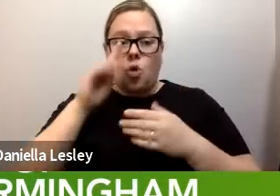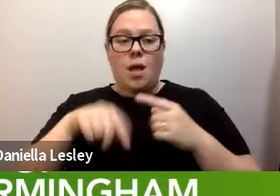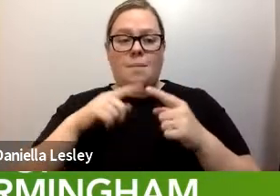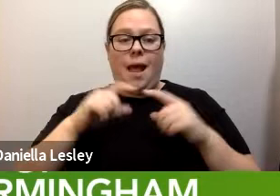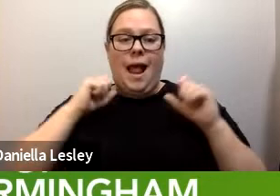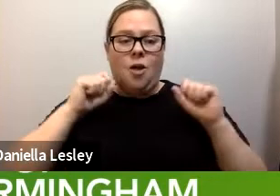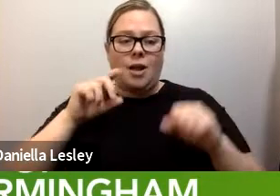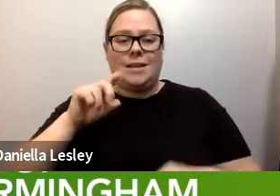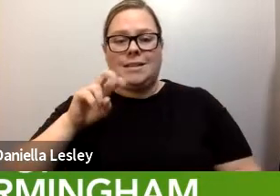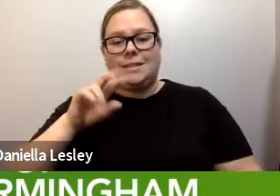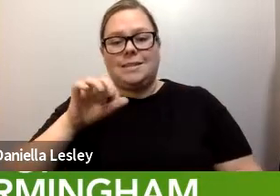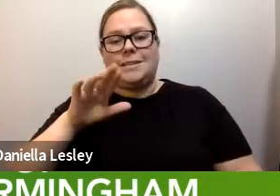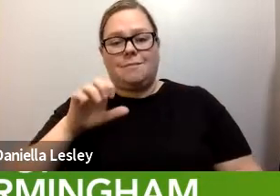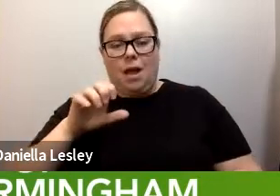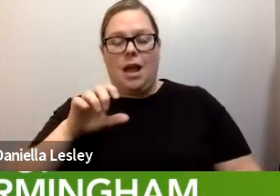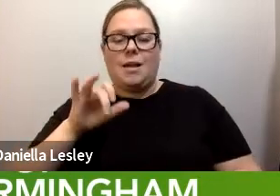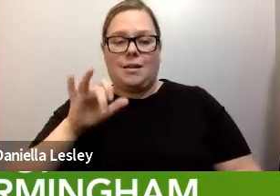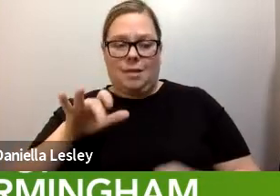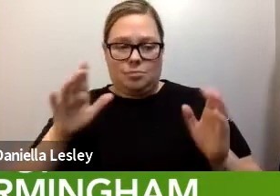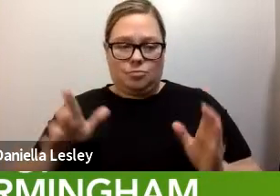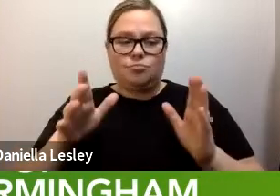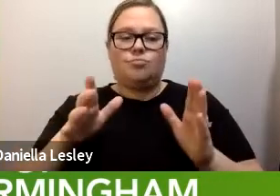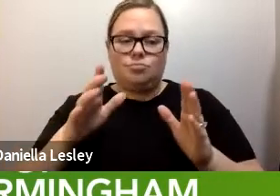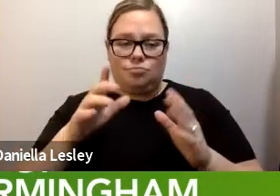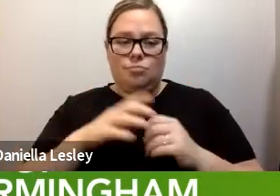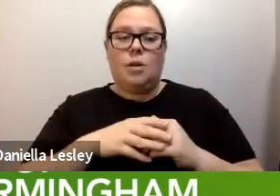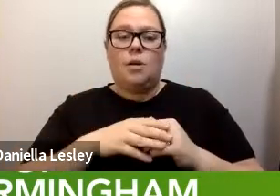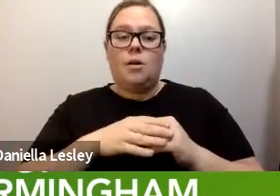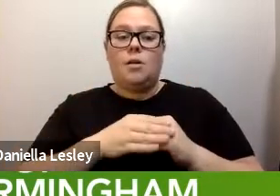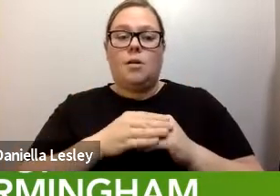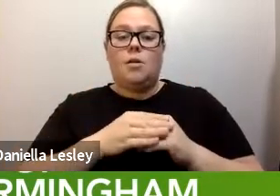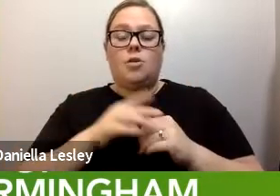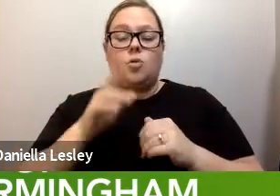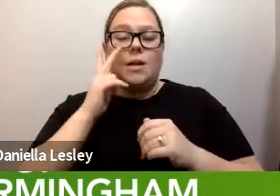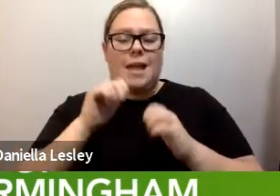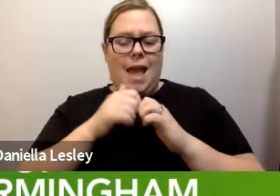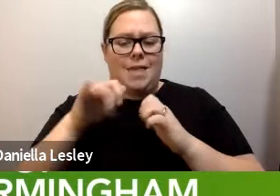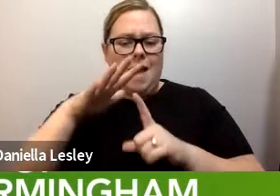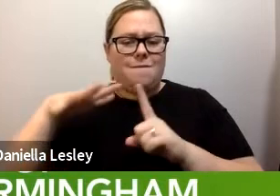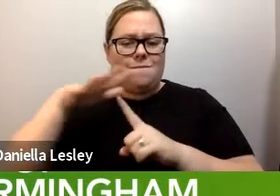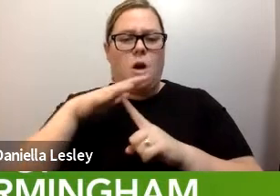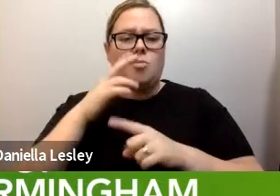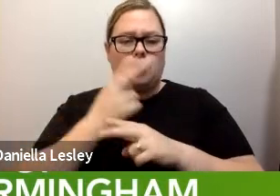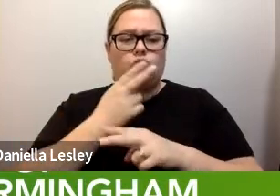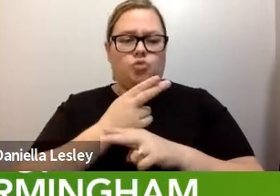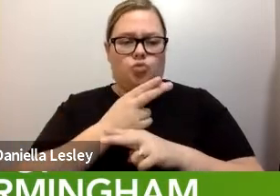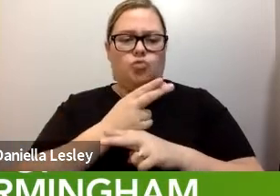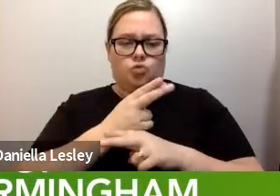seamlessly integrates with the virtual environment. You will see how the virtual environment is used to facilitate stroke rehabilitation.